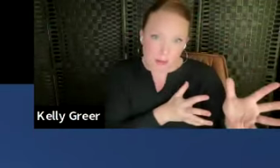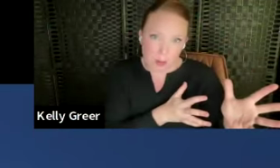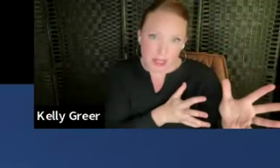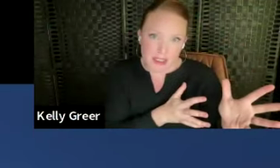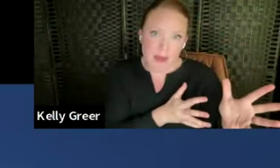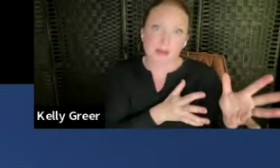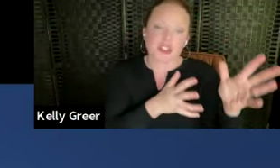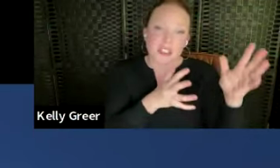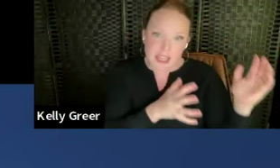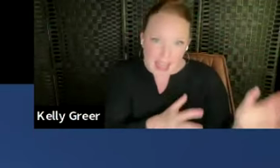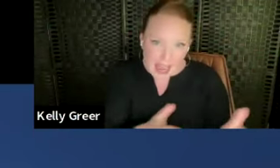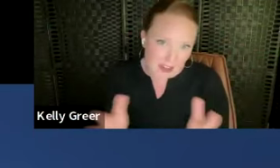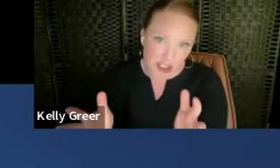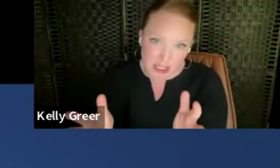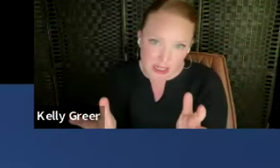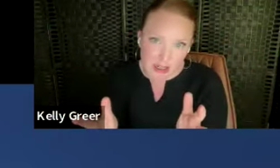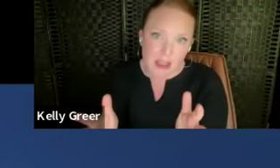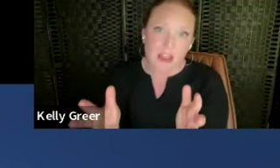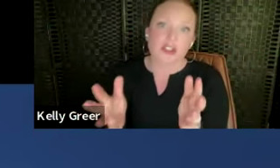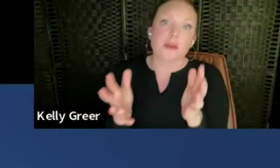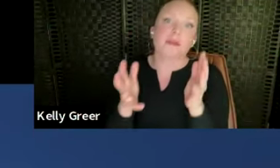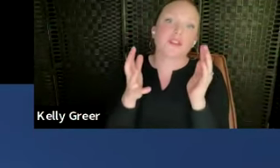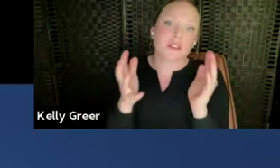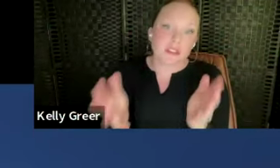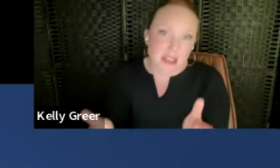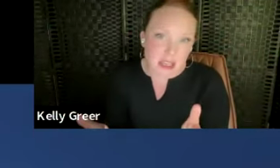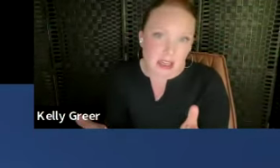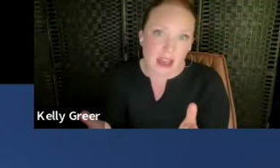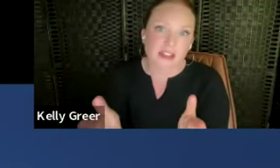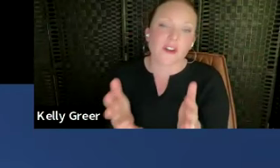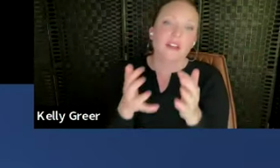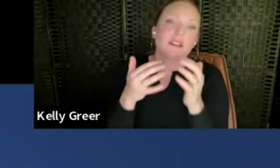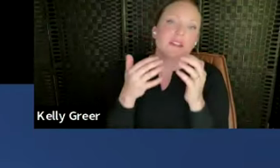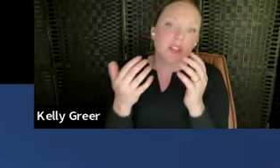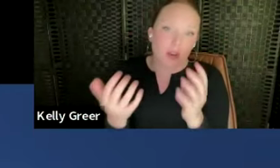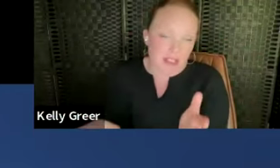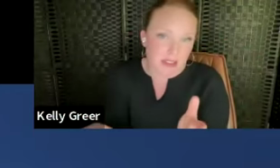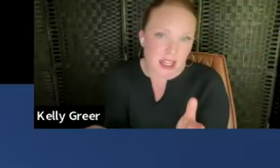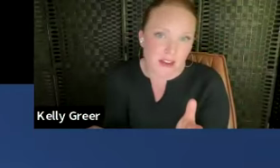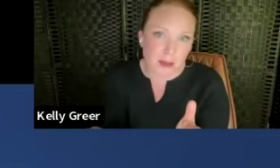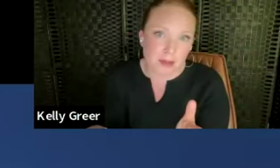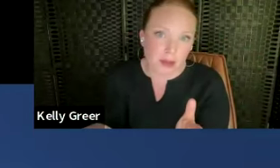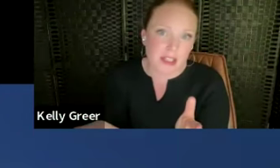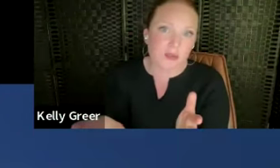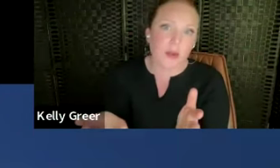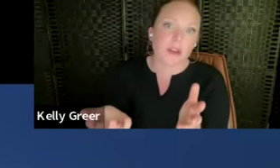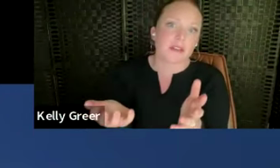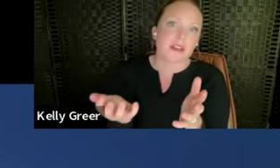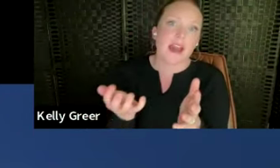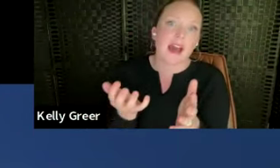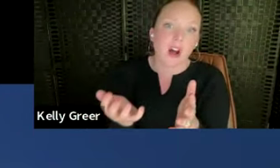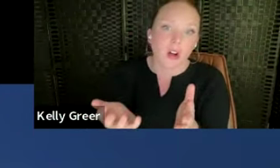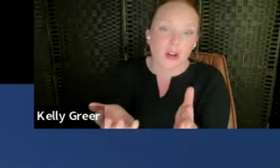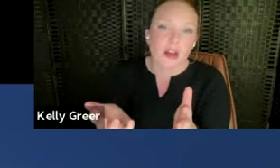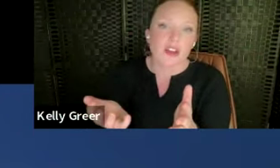our starting point to be able to take action, to be able to see as far as the DC government buildings, we